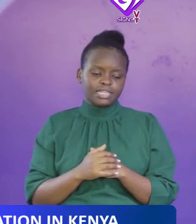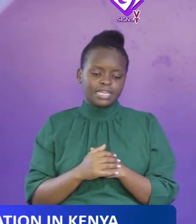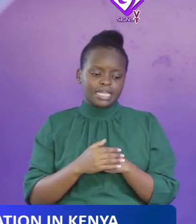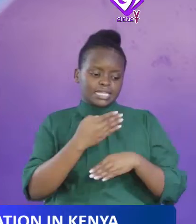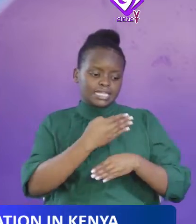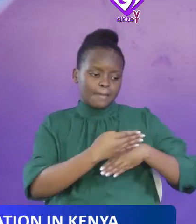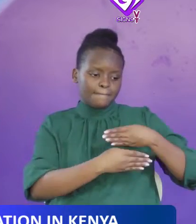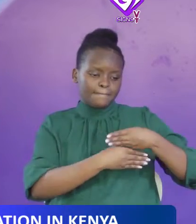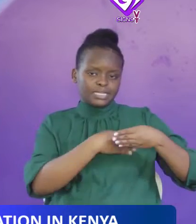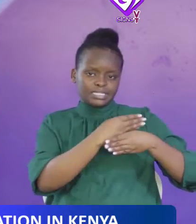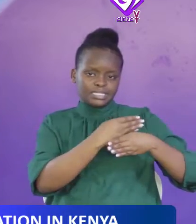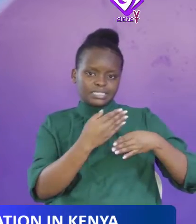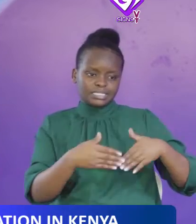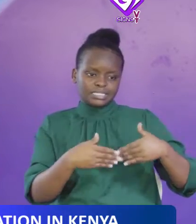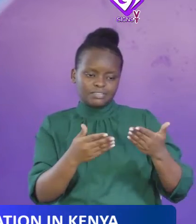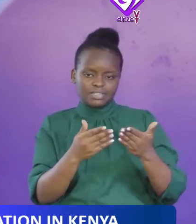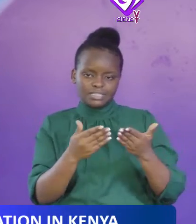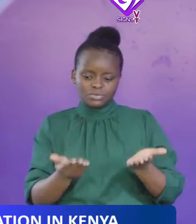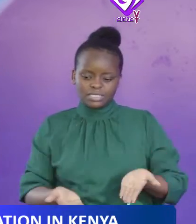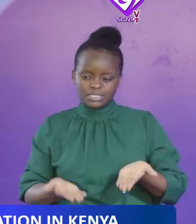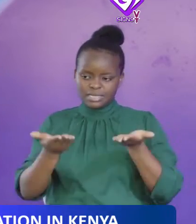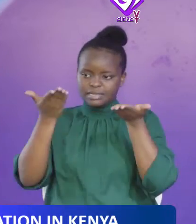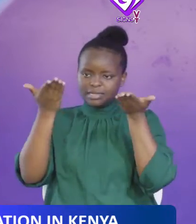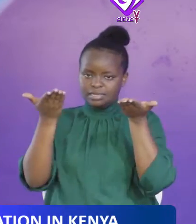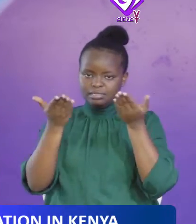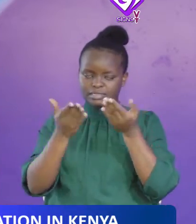are directed towards enhancing,